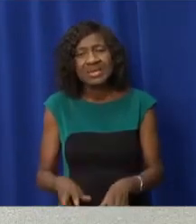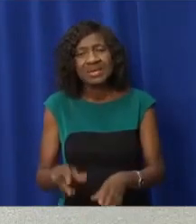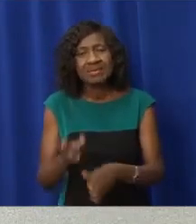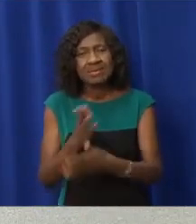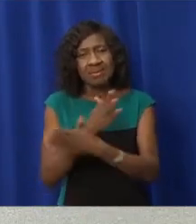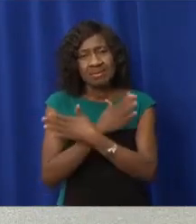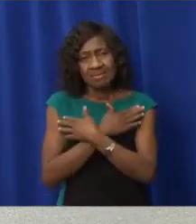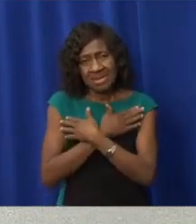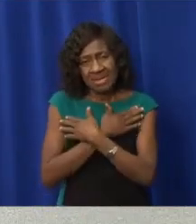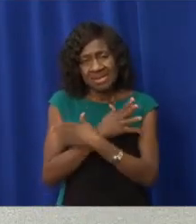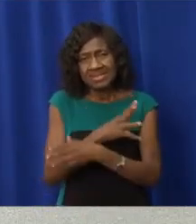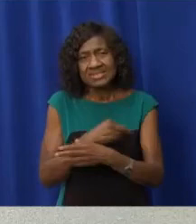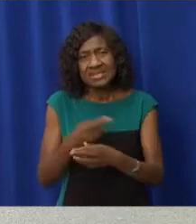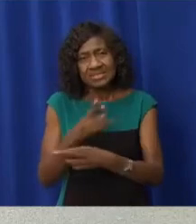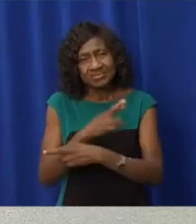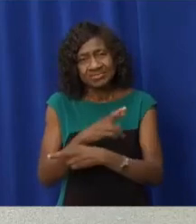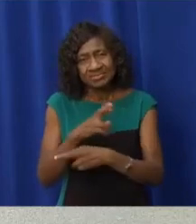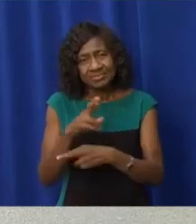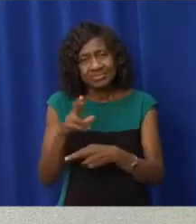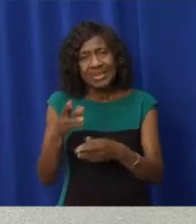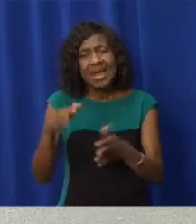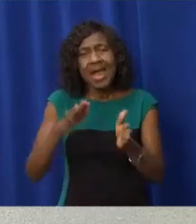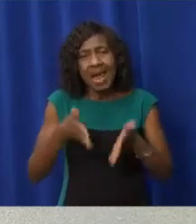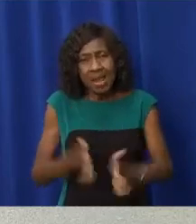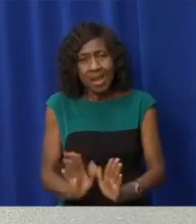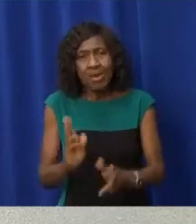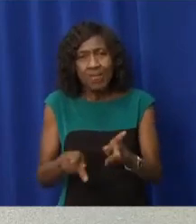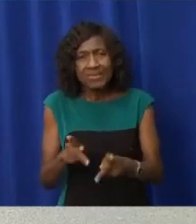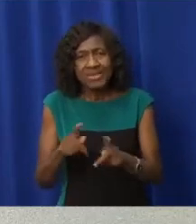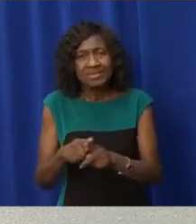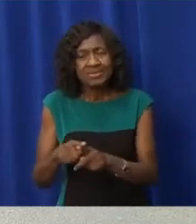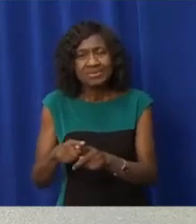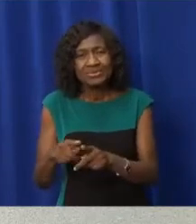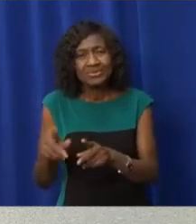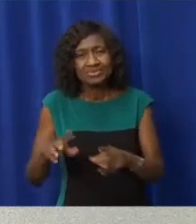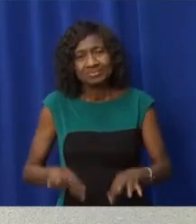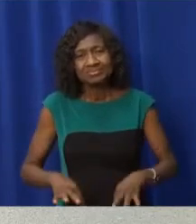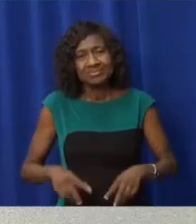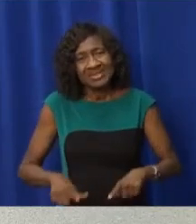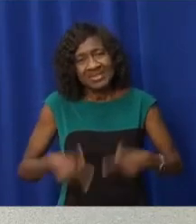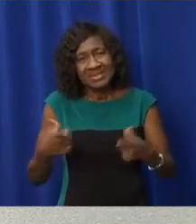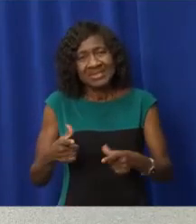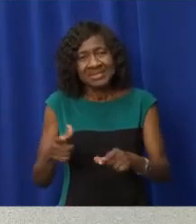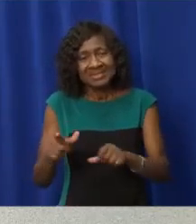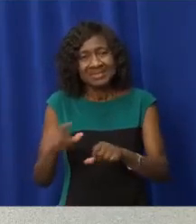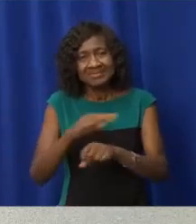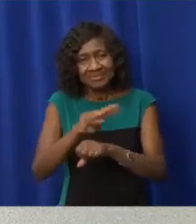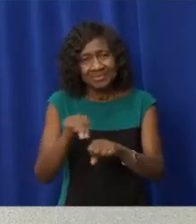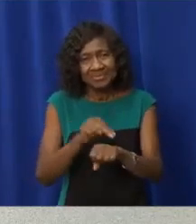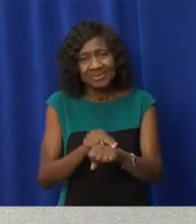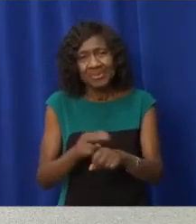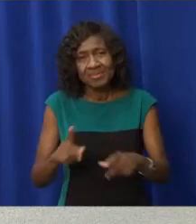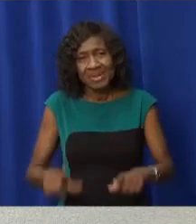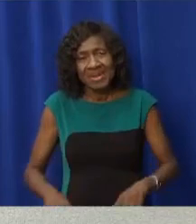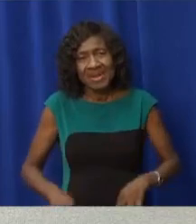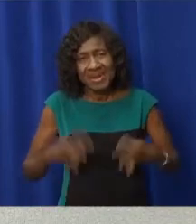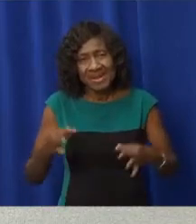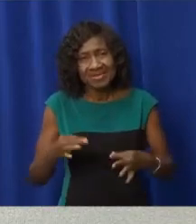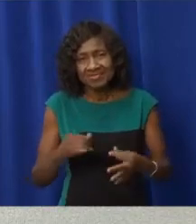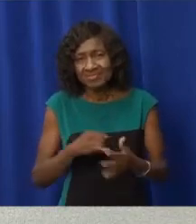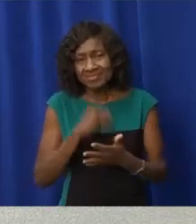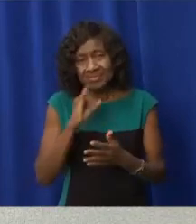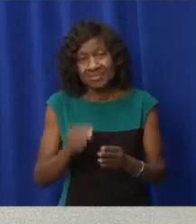back about their normal business. But it's a grand project. It's a big project, you can imagine, in order to do